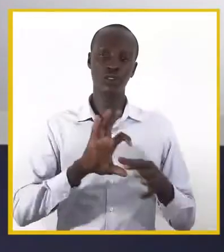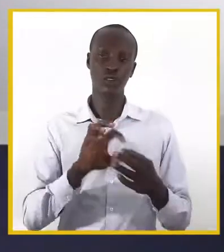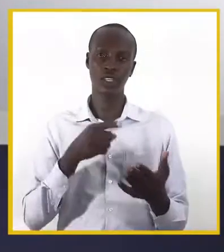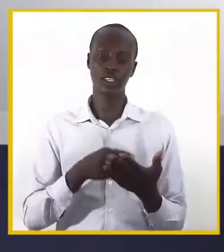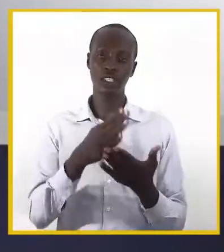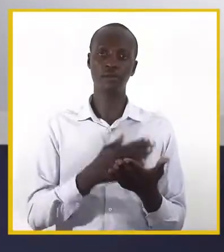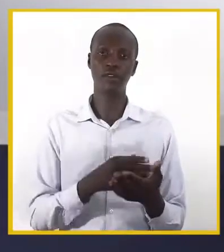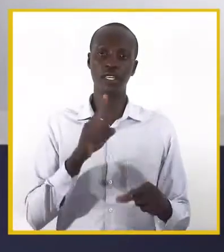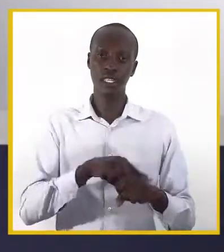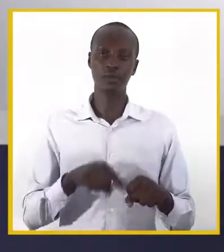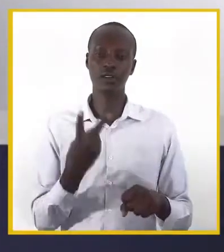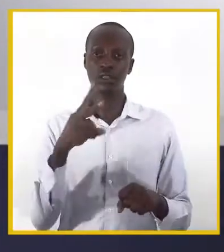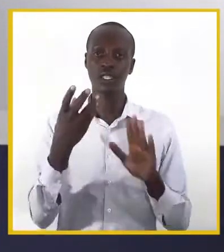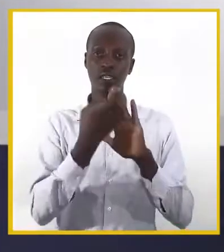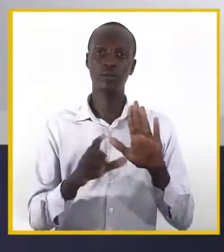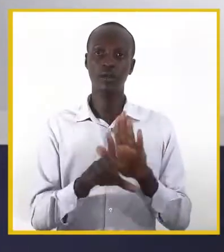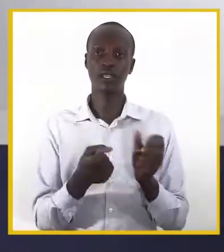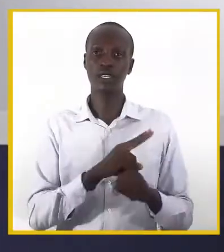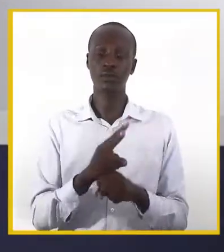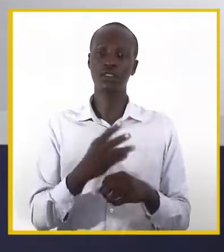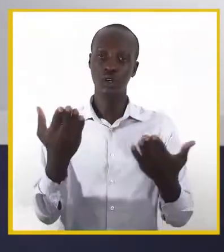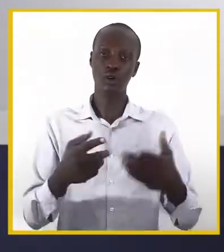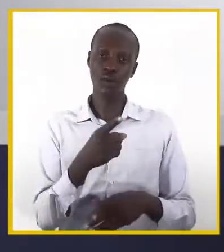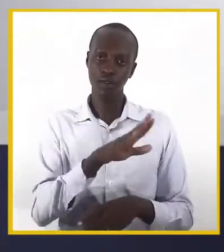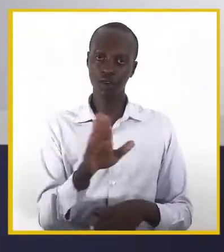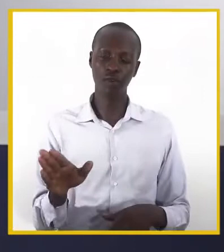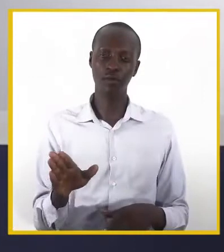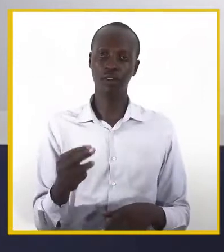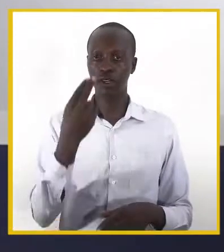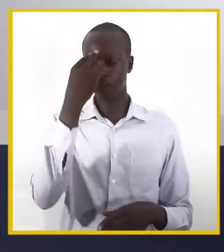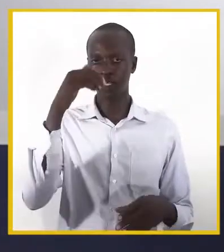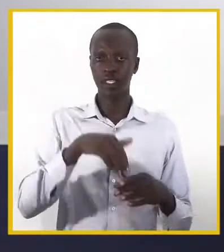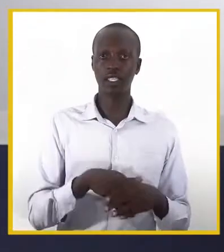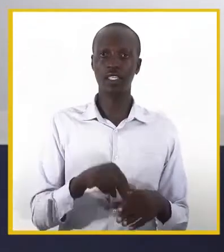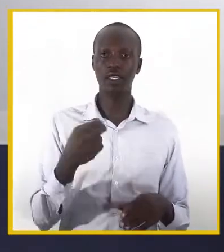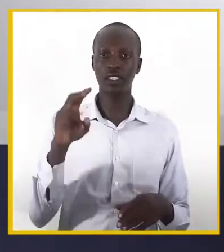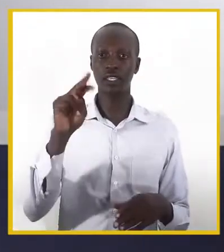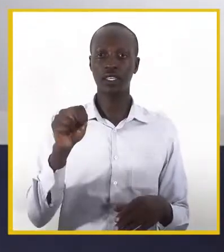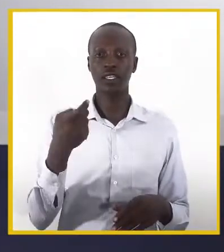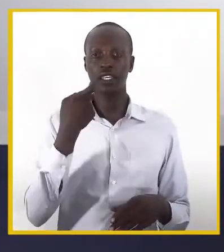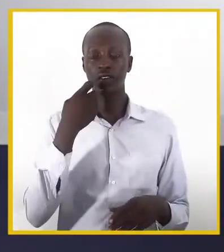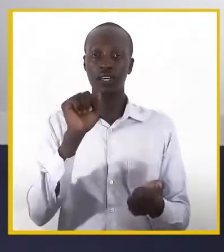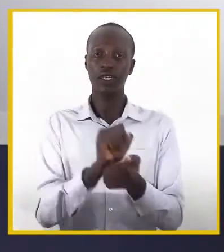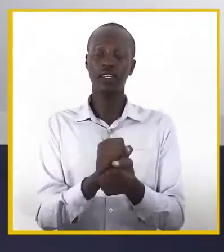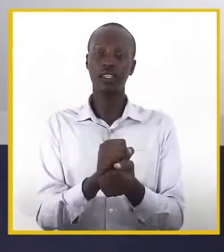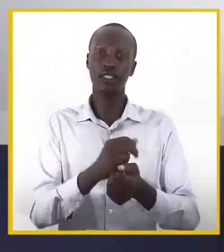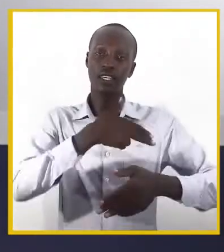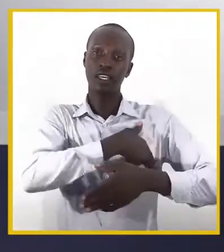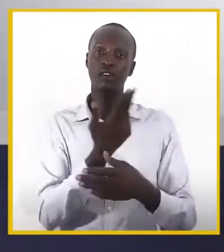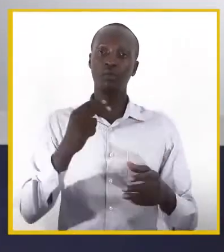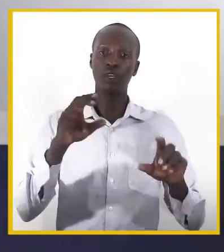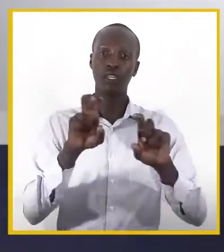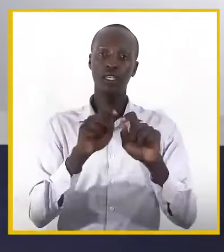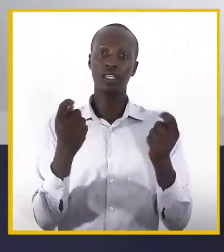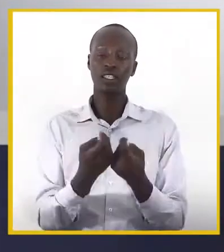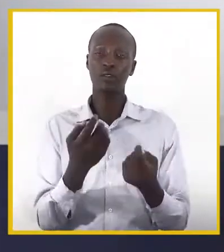To those who are just joining us, we're in the second segment of Crime Watch. It's a warm welcome. Police in Norton have arrested an armed robbery gang